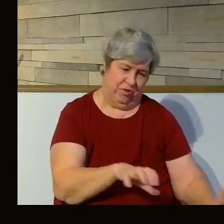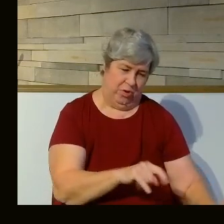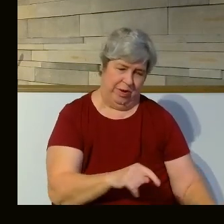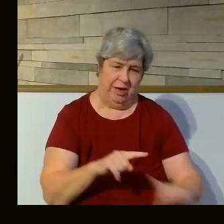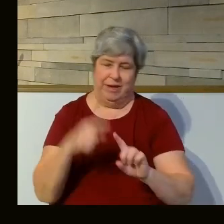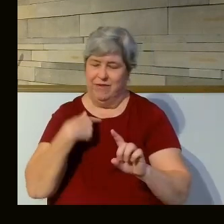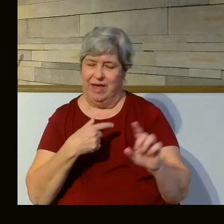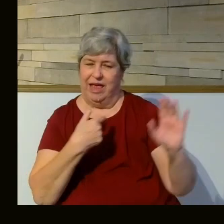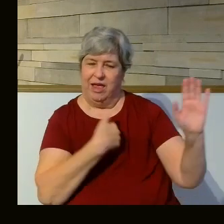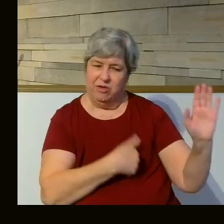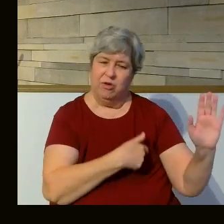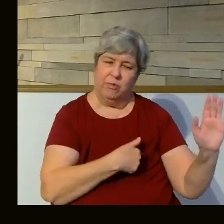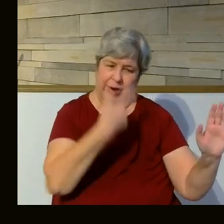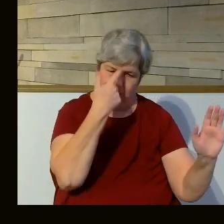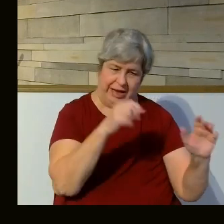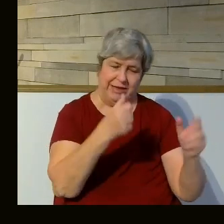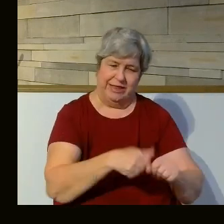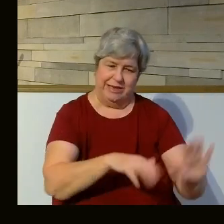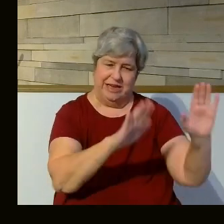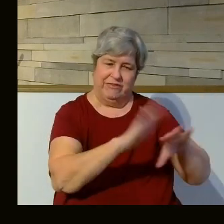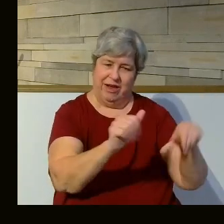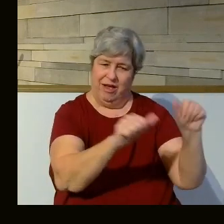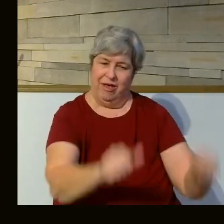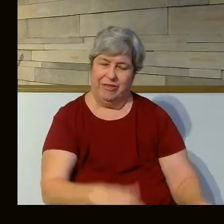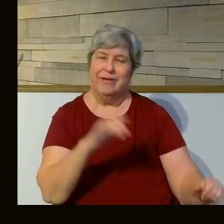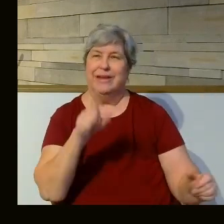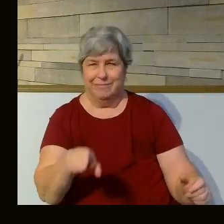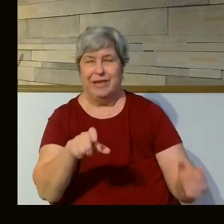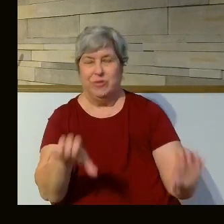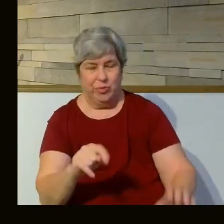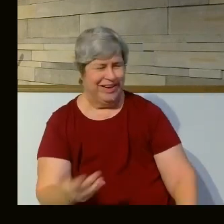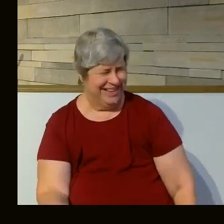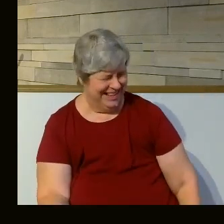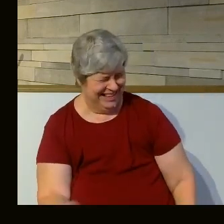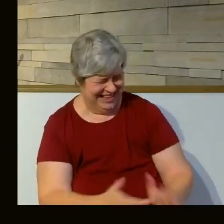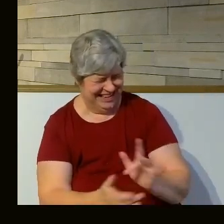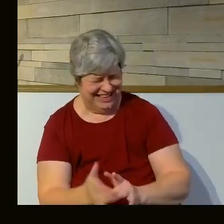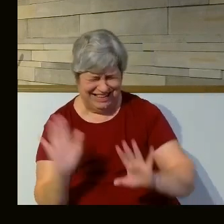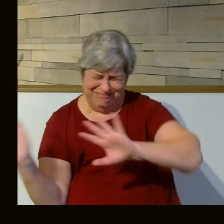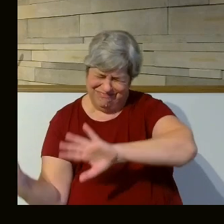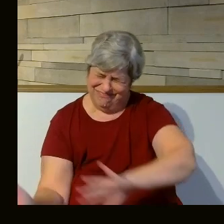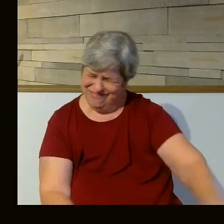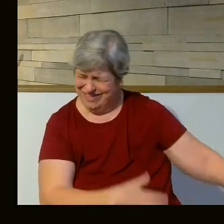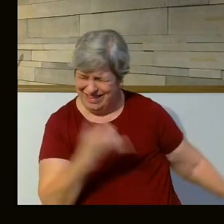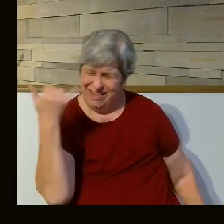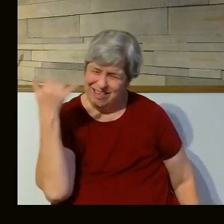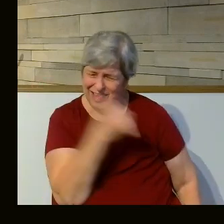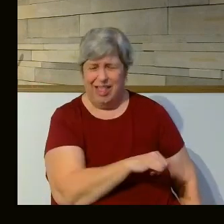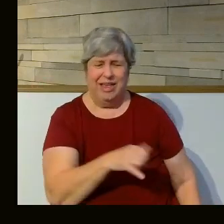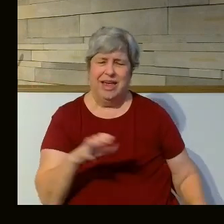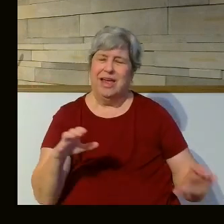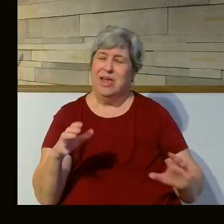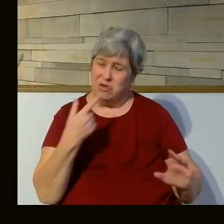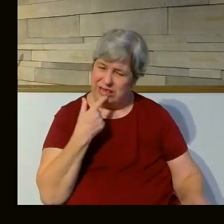the sacrifice on the altar, oh, I'm bound to do it now. Jesus says, forget all of that nonsense. Just do what